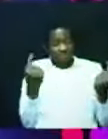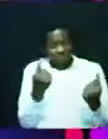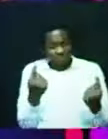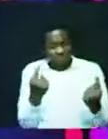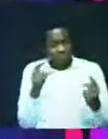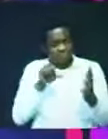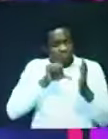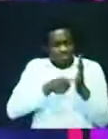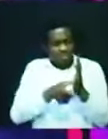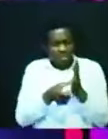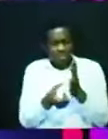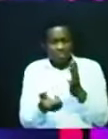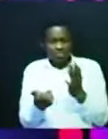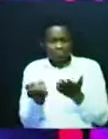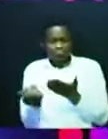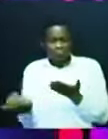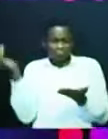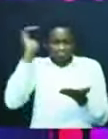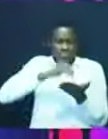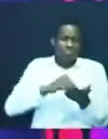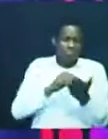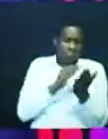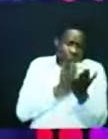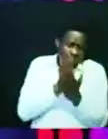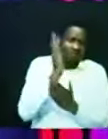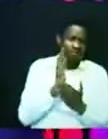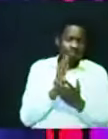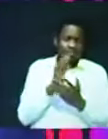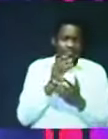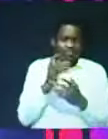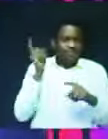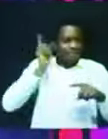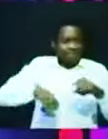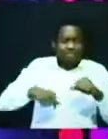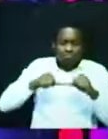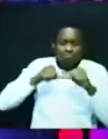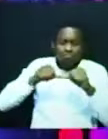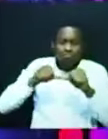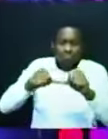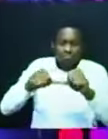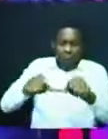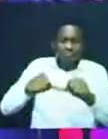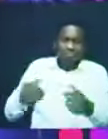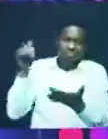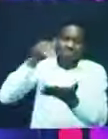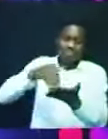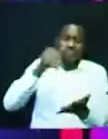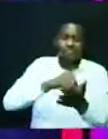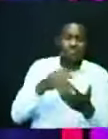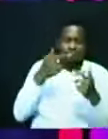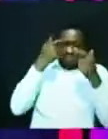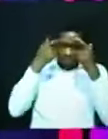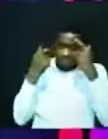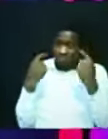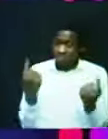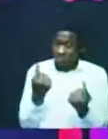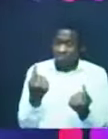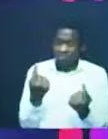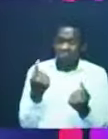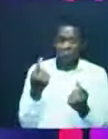don't continue to make the same mistakes, because sin is missing the mark. Otherwise, the actual mark is to live